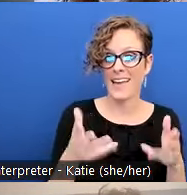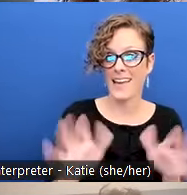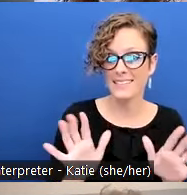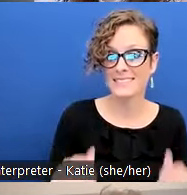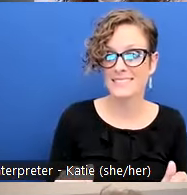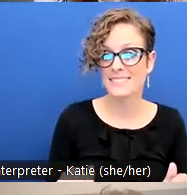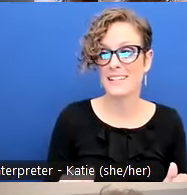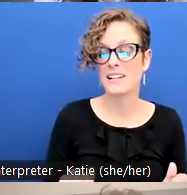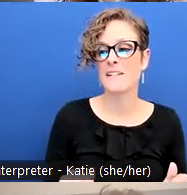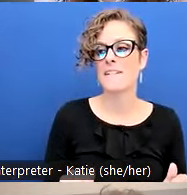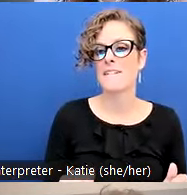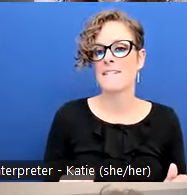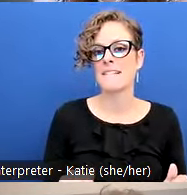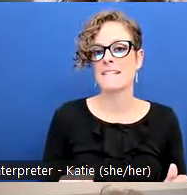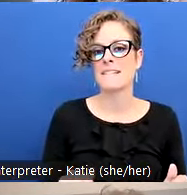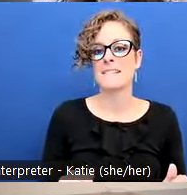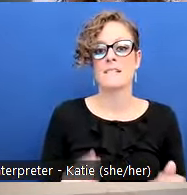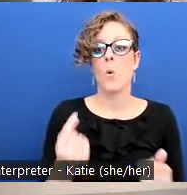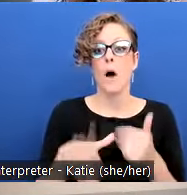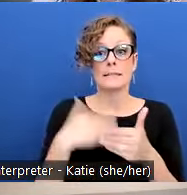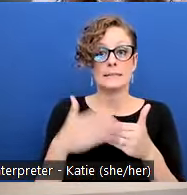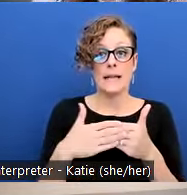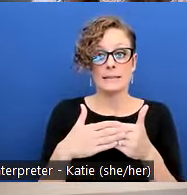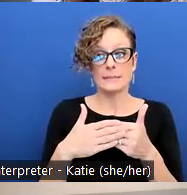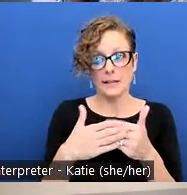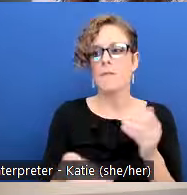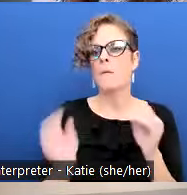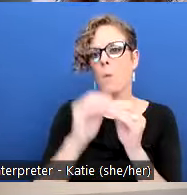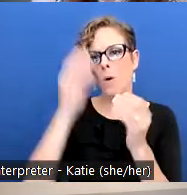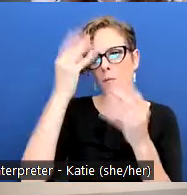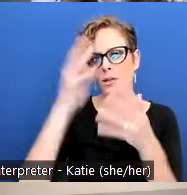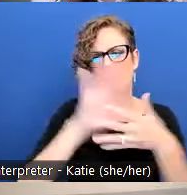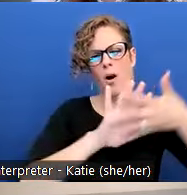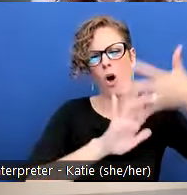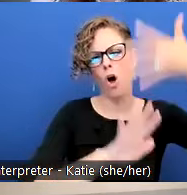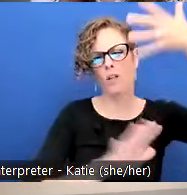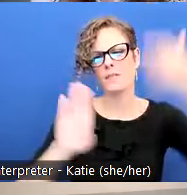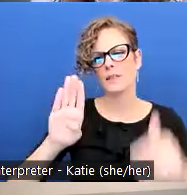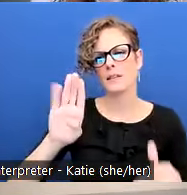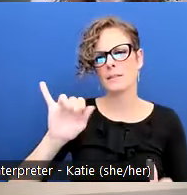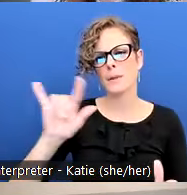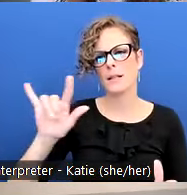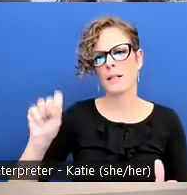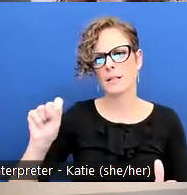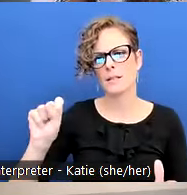as what next, there is more information about all of these bills